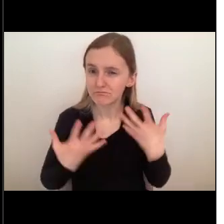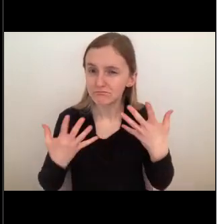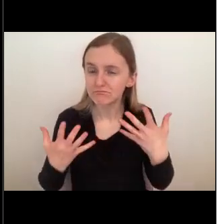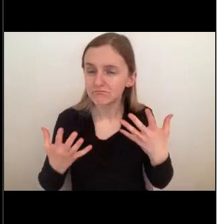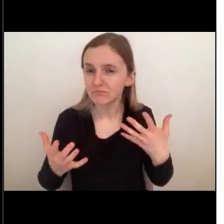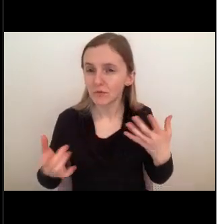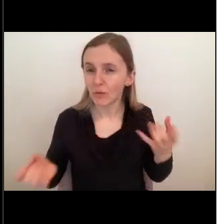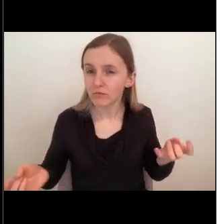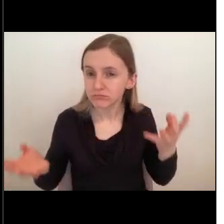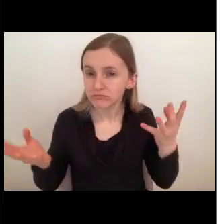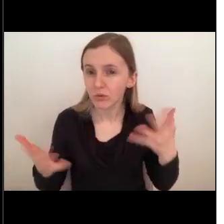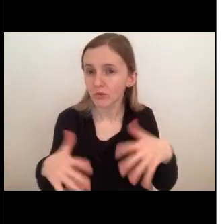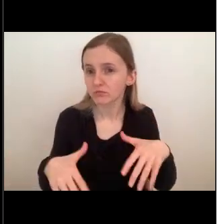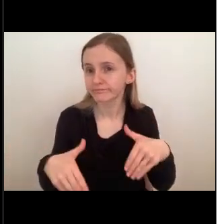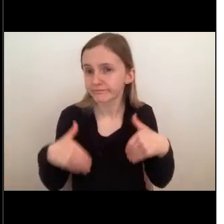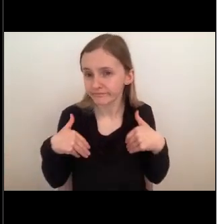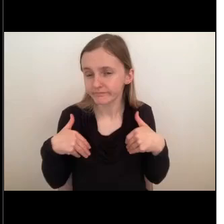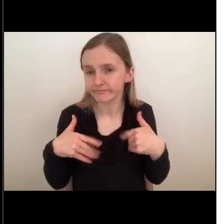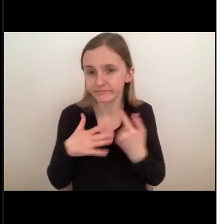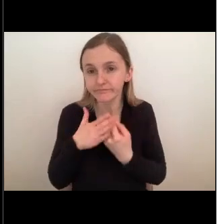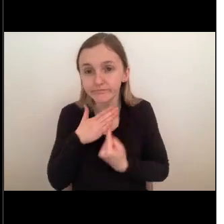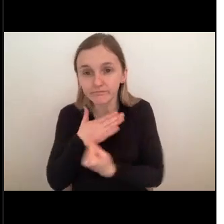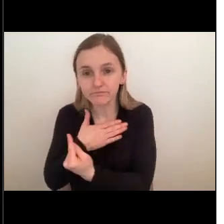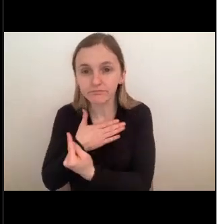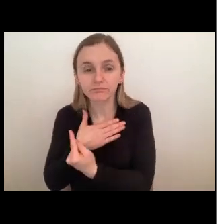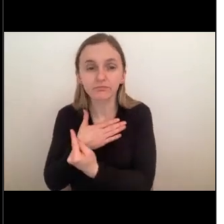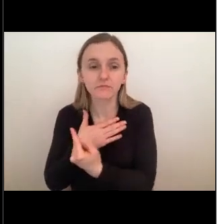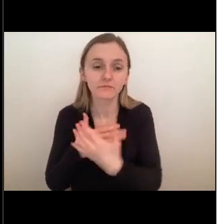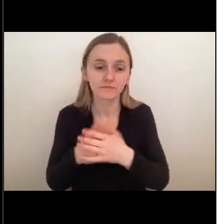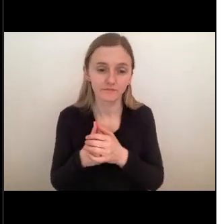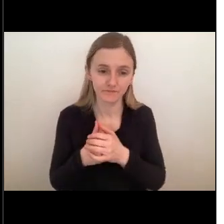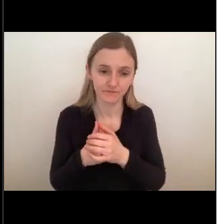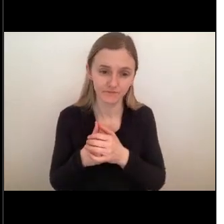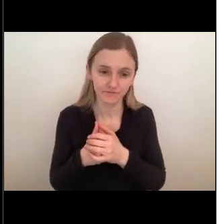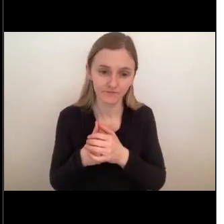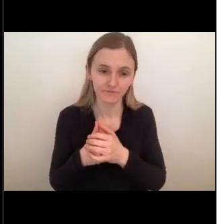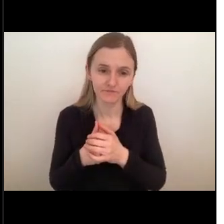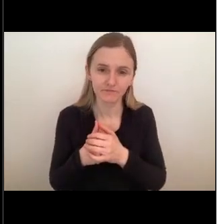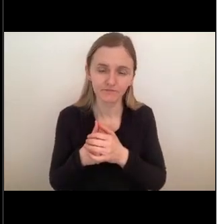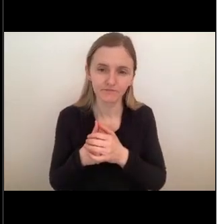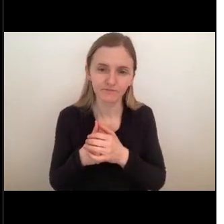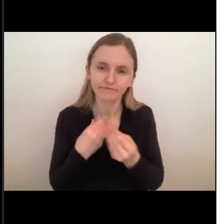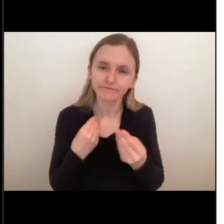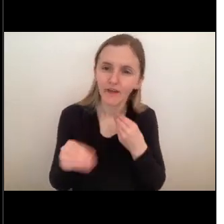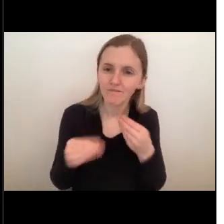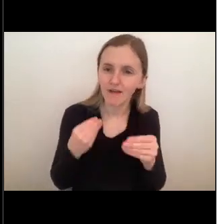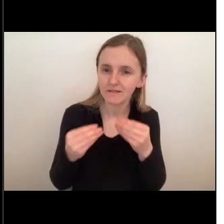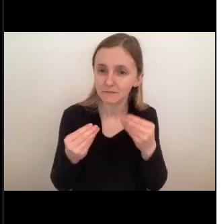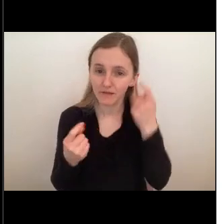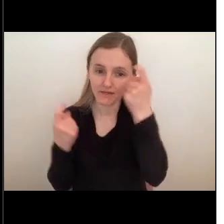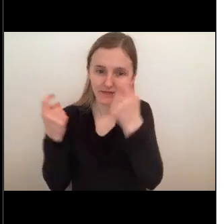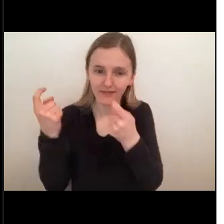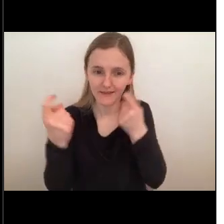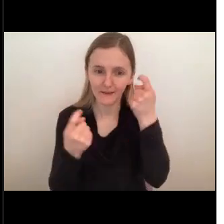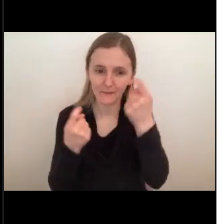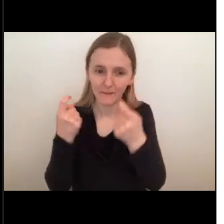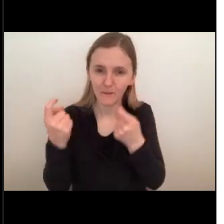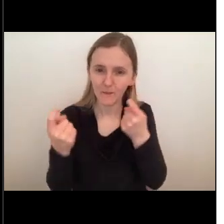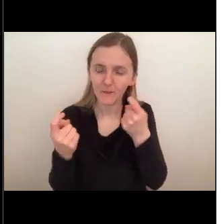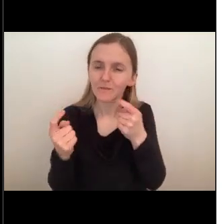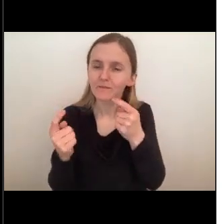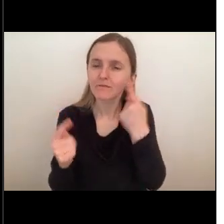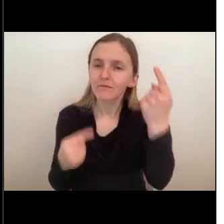they withdraw or isolate. Flexible thinking, so thinking about our young people being able to